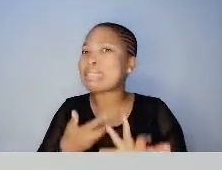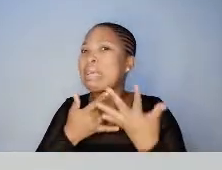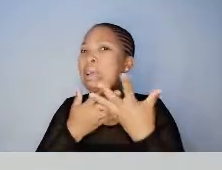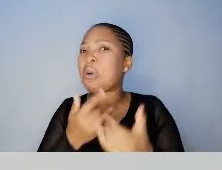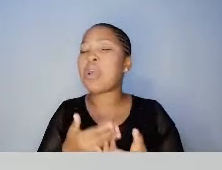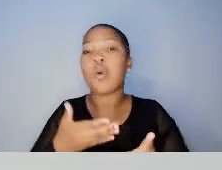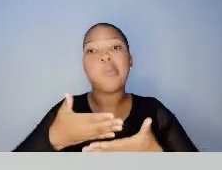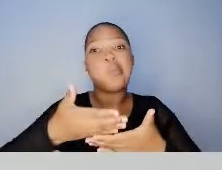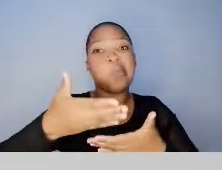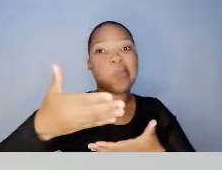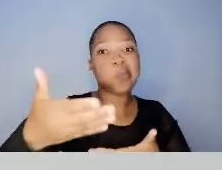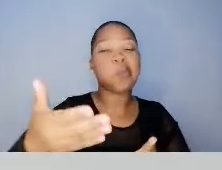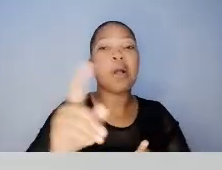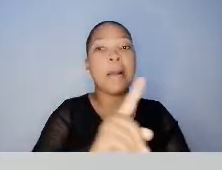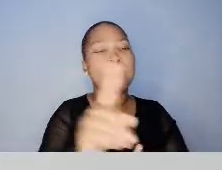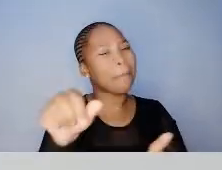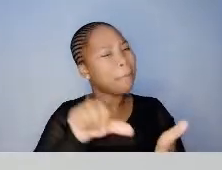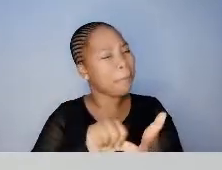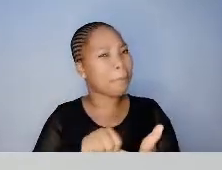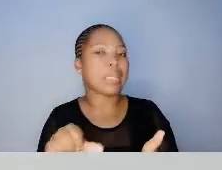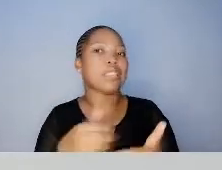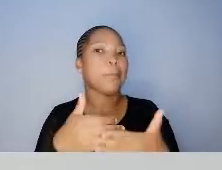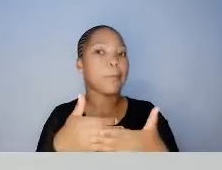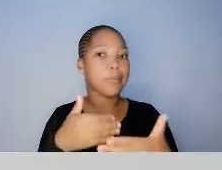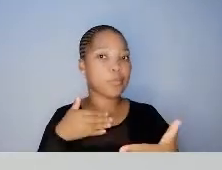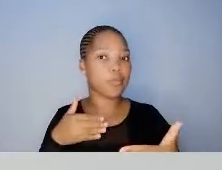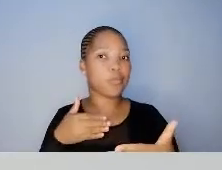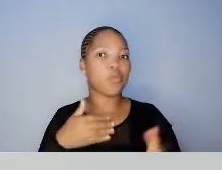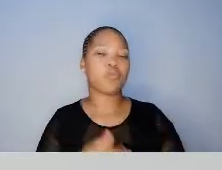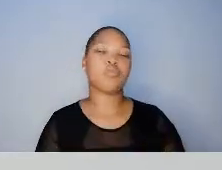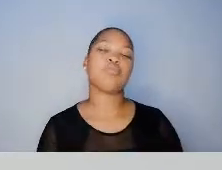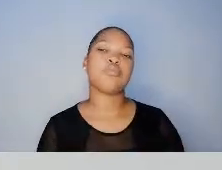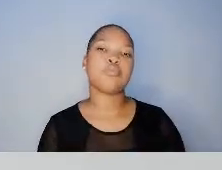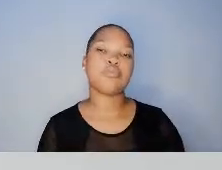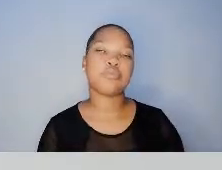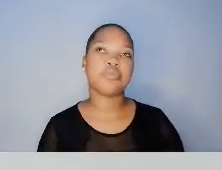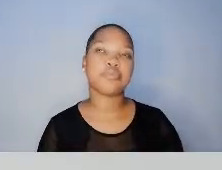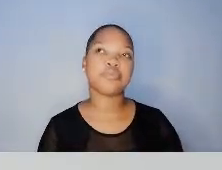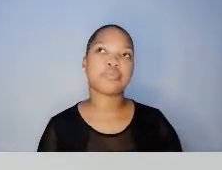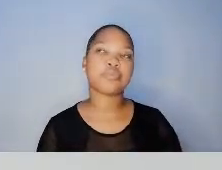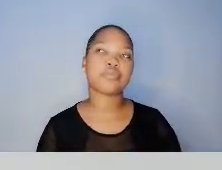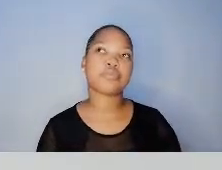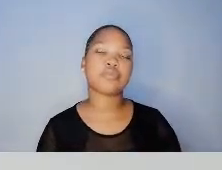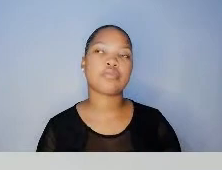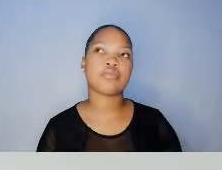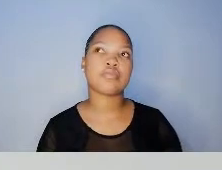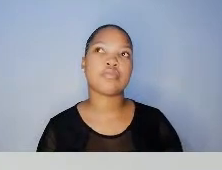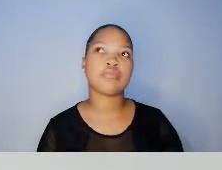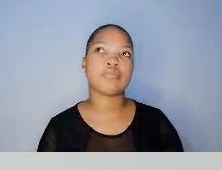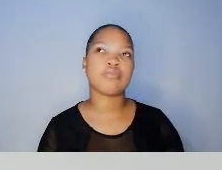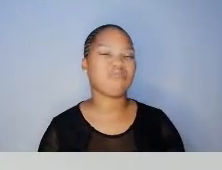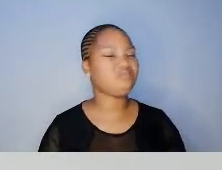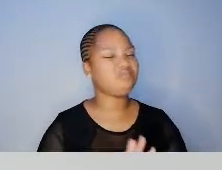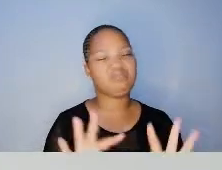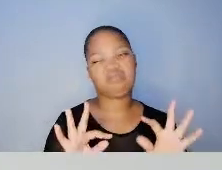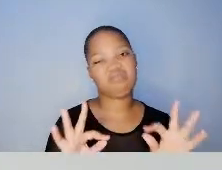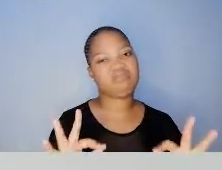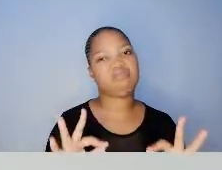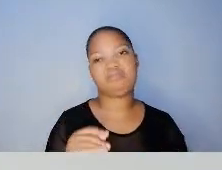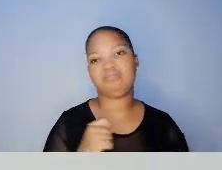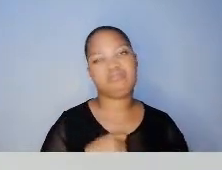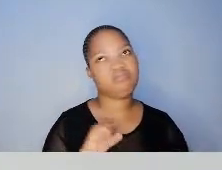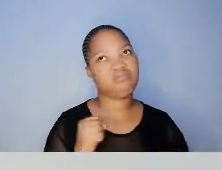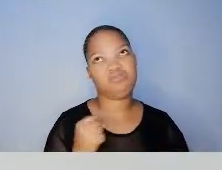for the certificate, although we paid prior. So it was somehow kind of weird, according to me,